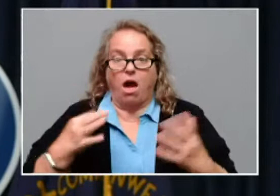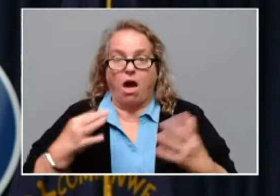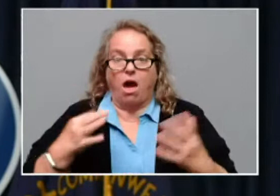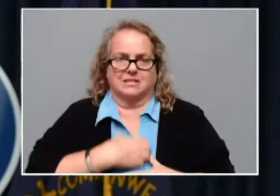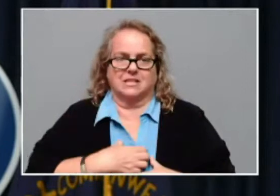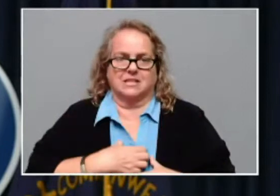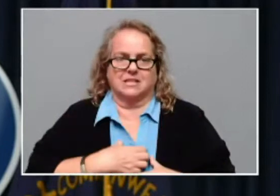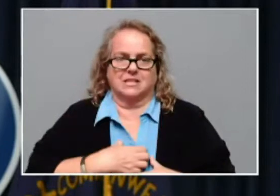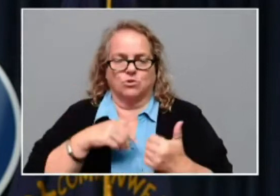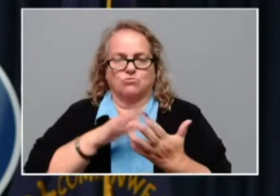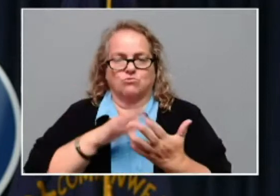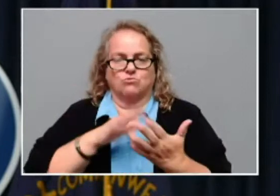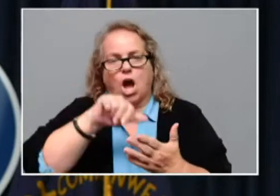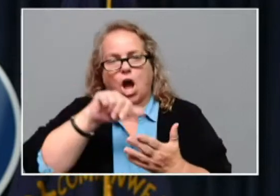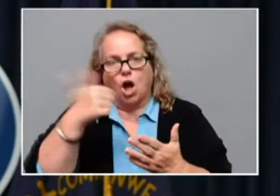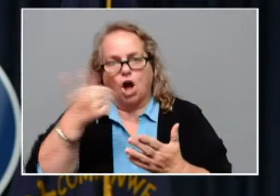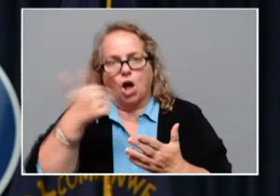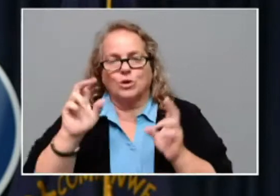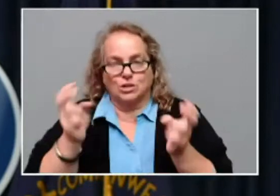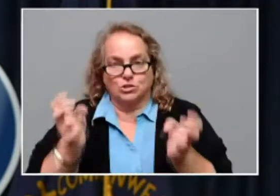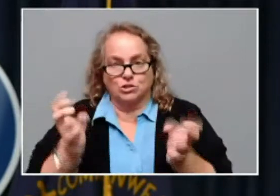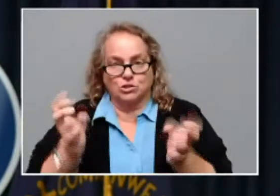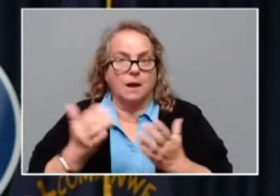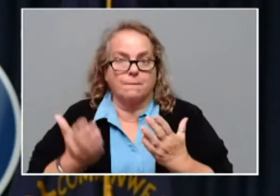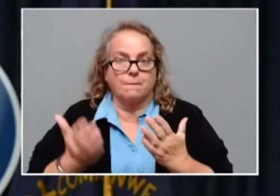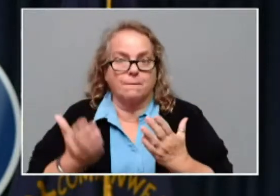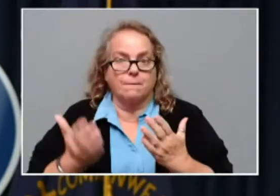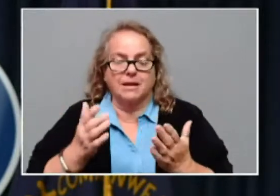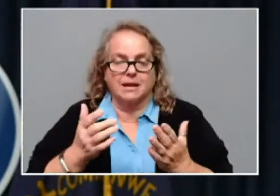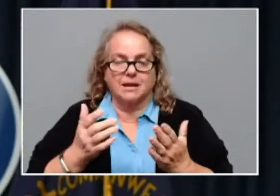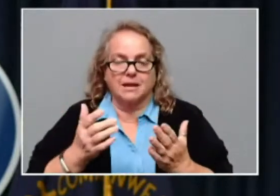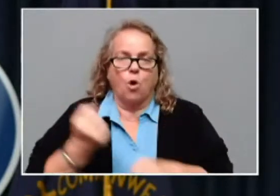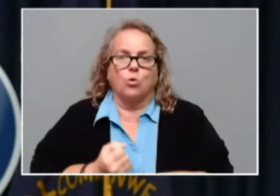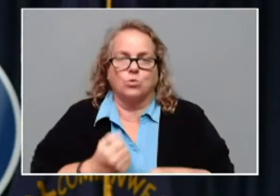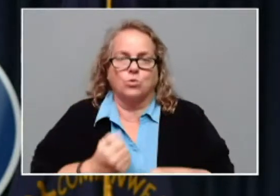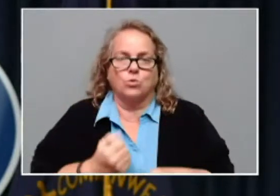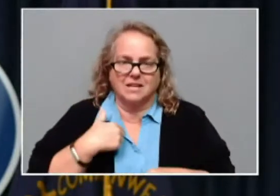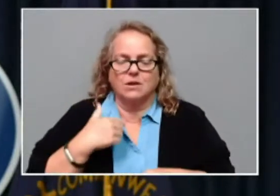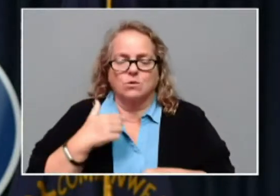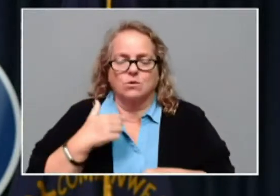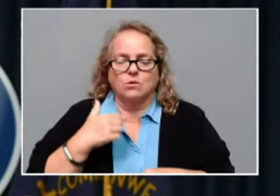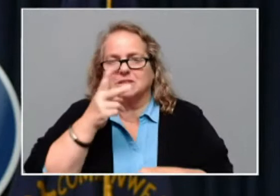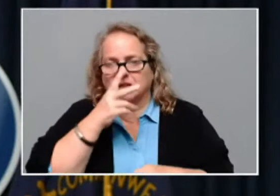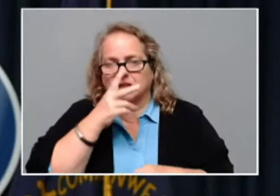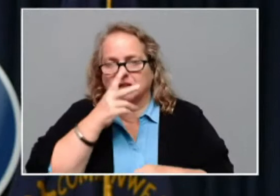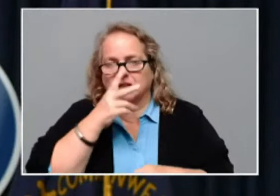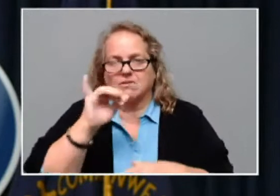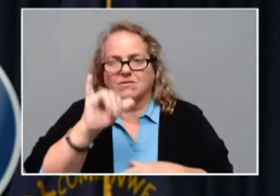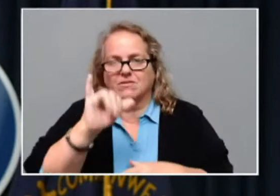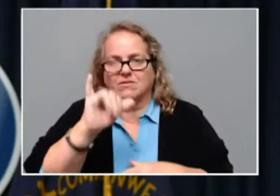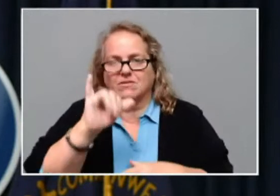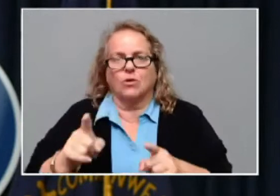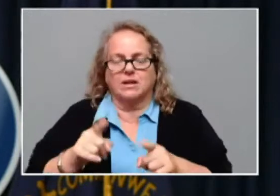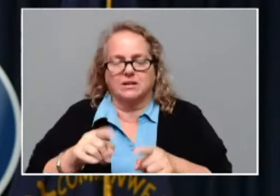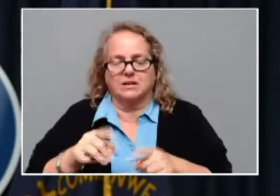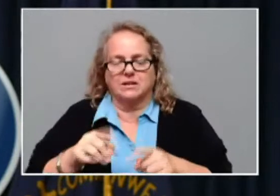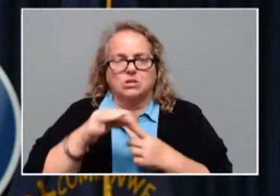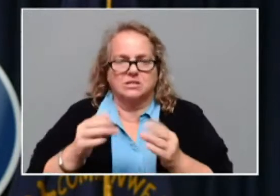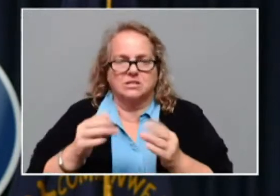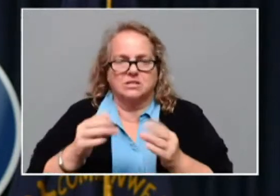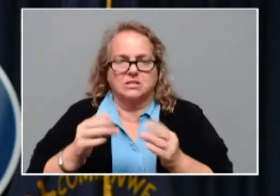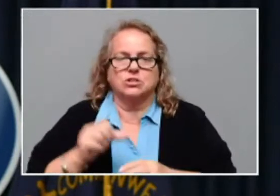regulatory issues that may hold us back. And I think we're going to see a lot of that during the special session. Stu Johnson